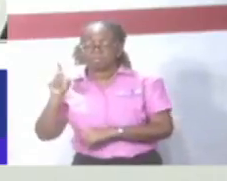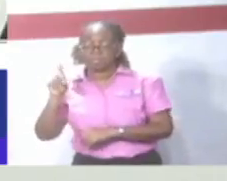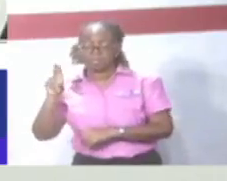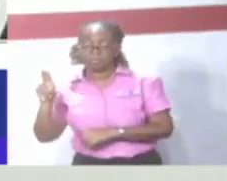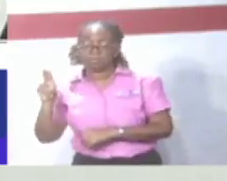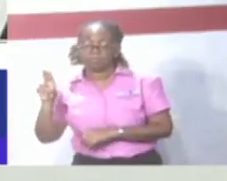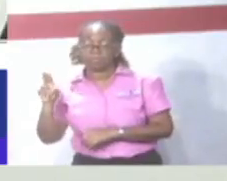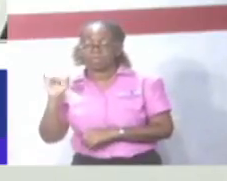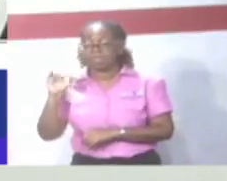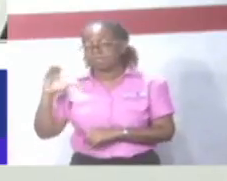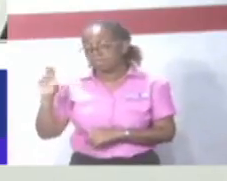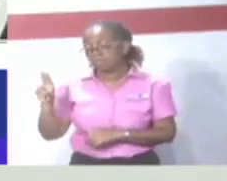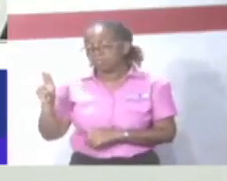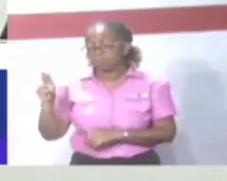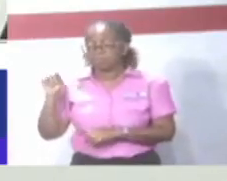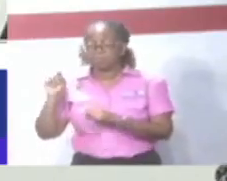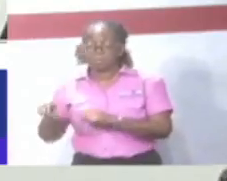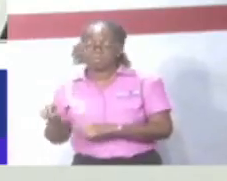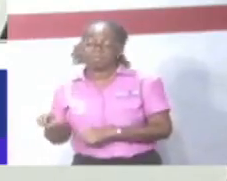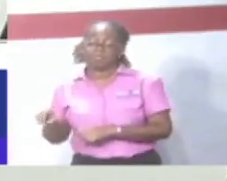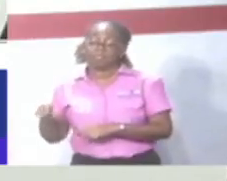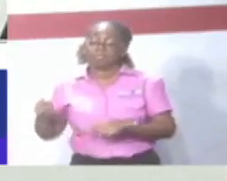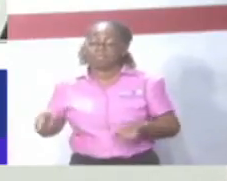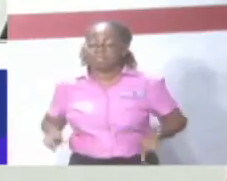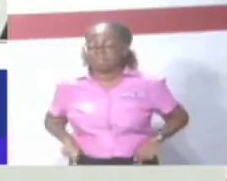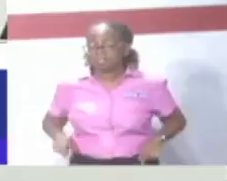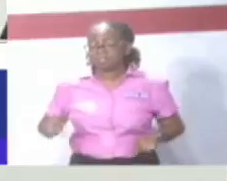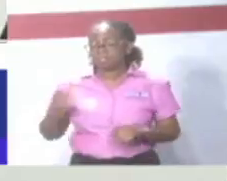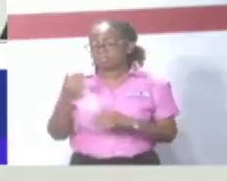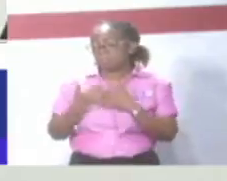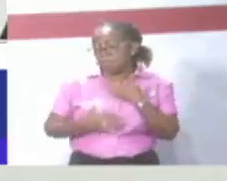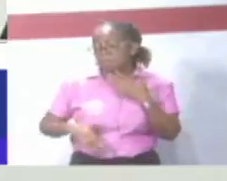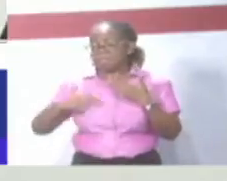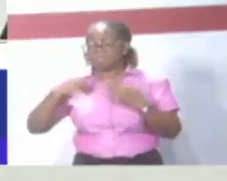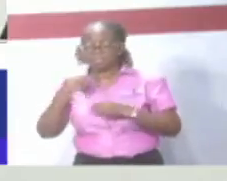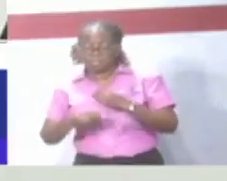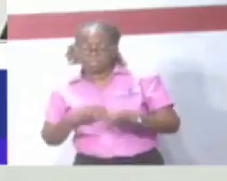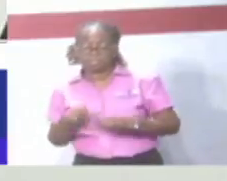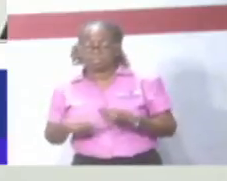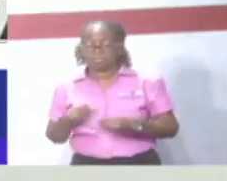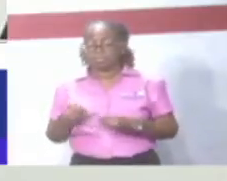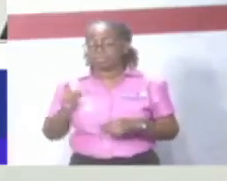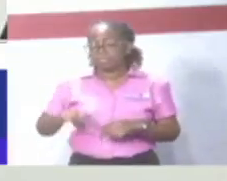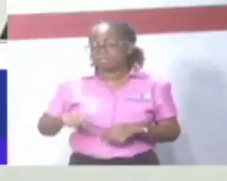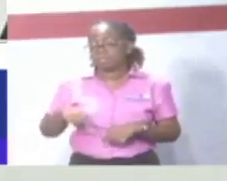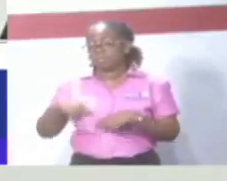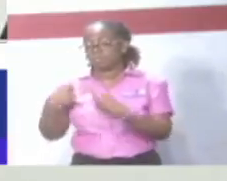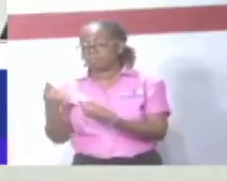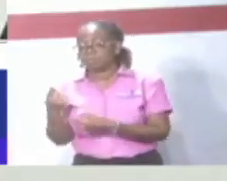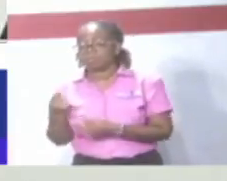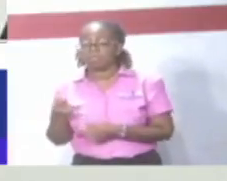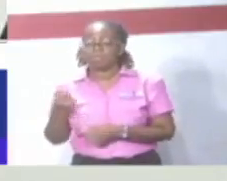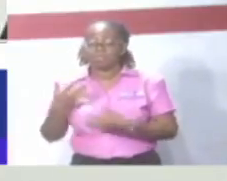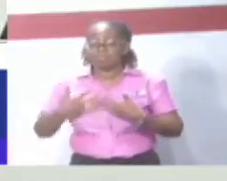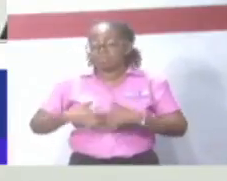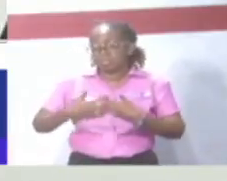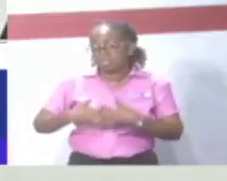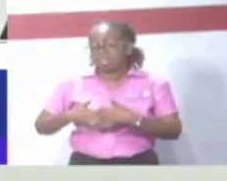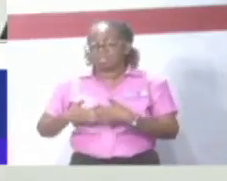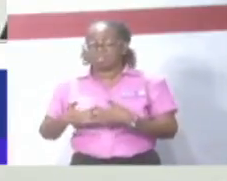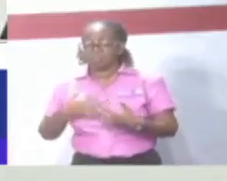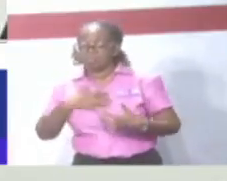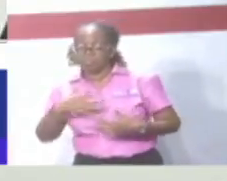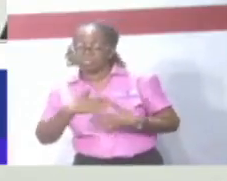ventilators, dialysis. And I'd like to remind everyone that we continue to see a high occupancy level. And despite